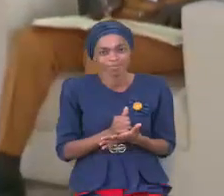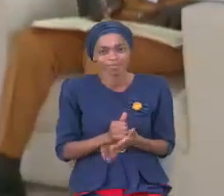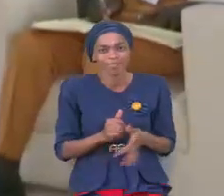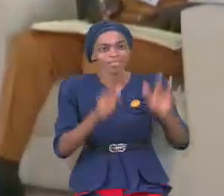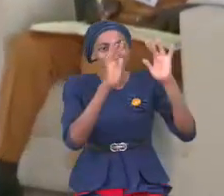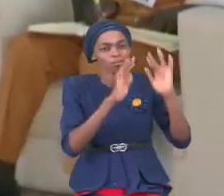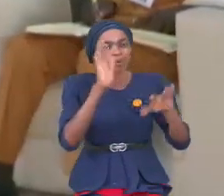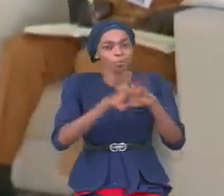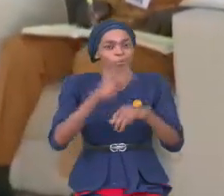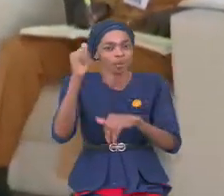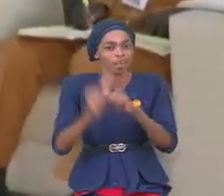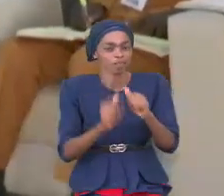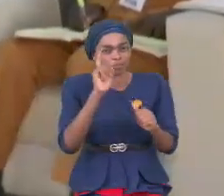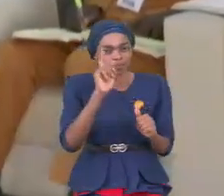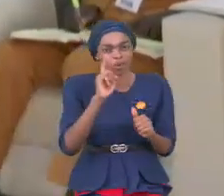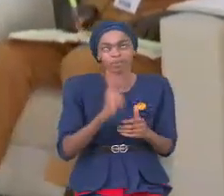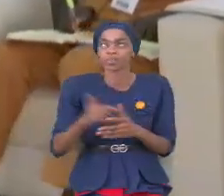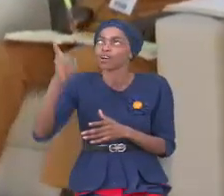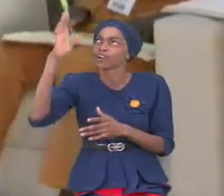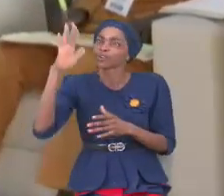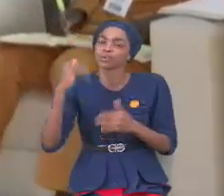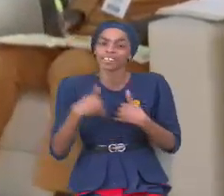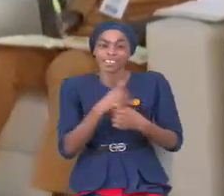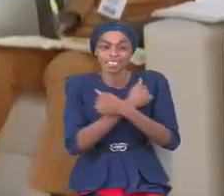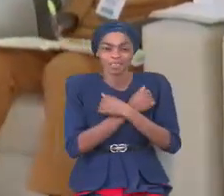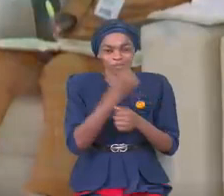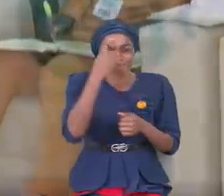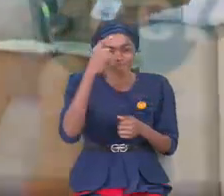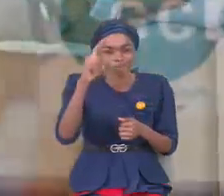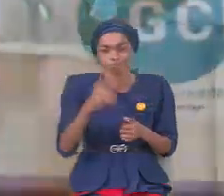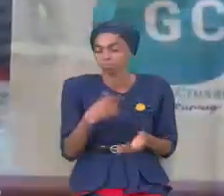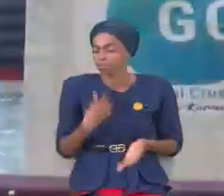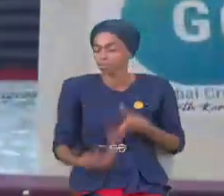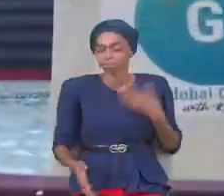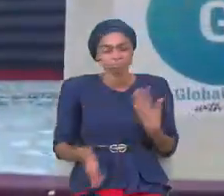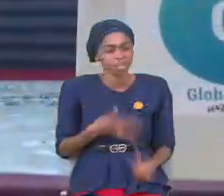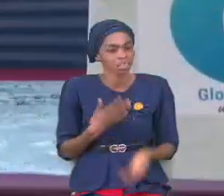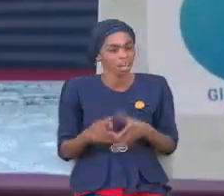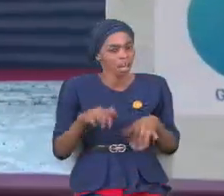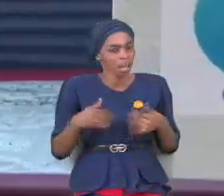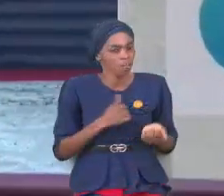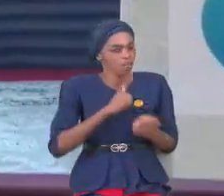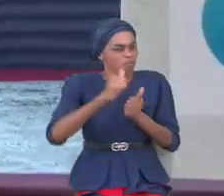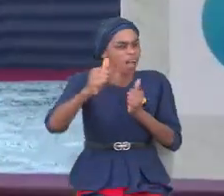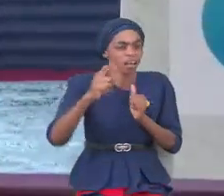you, compassion for you. No matter how far you have gone in the far country, no matter all those three tribes who